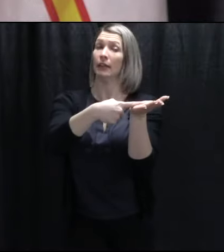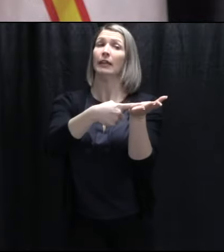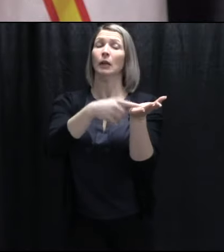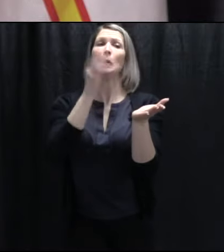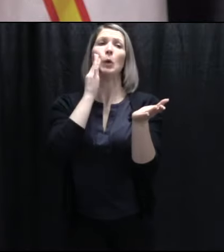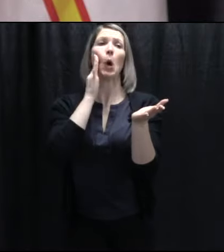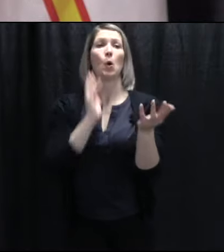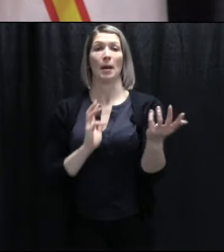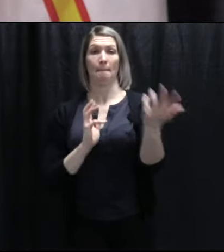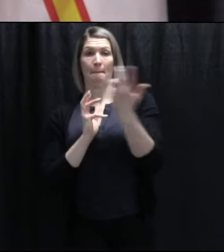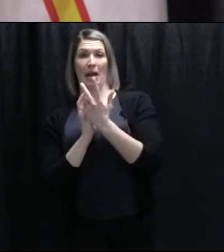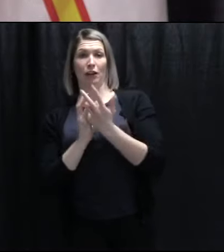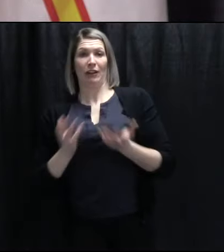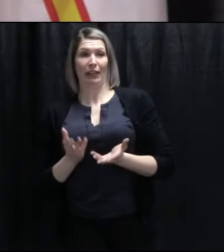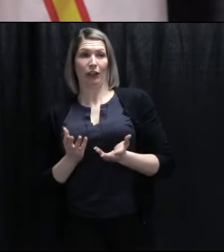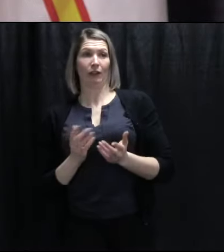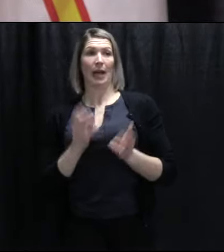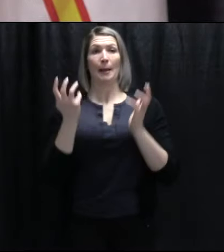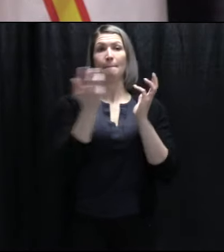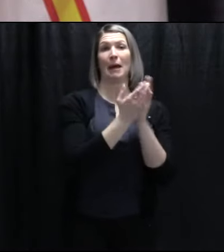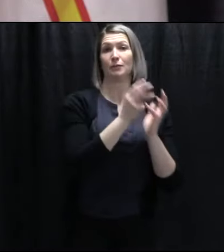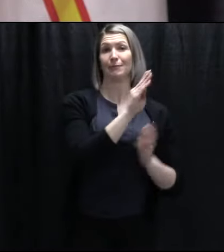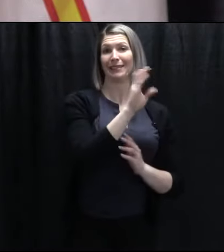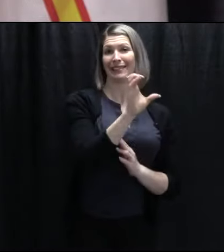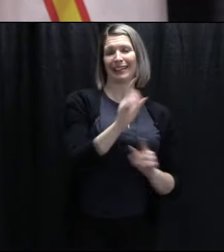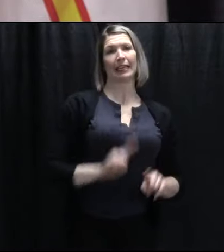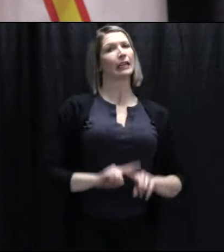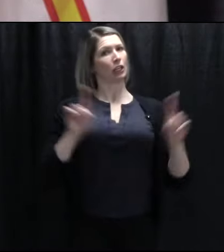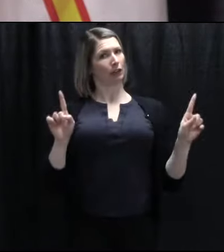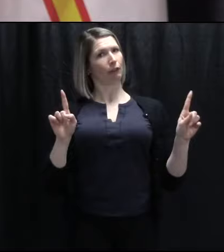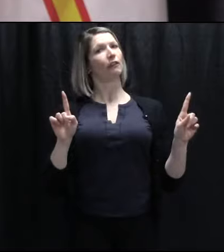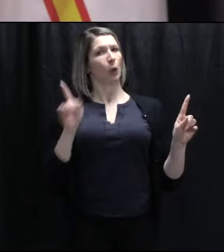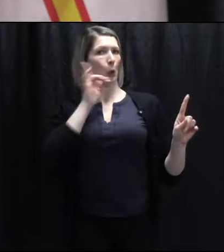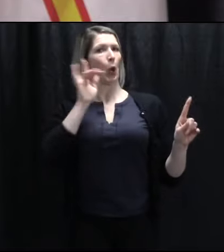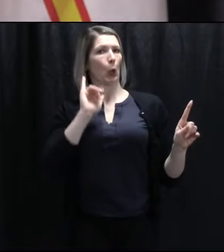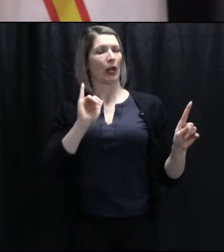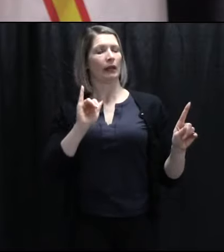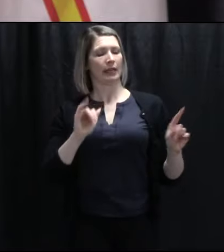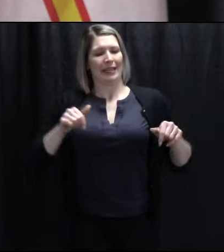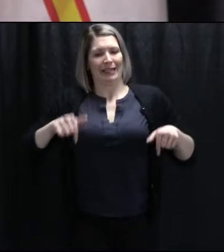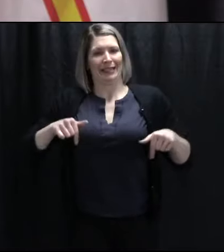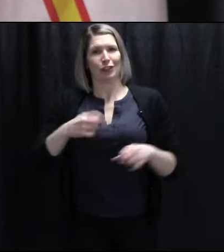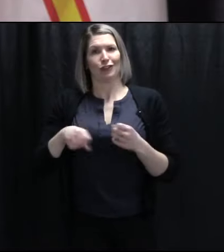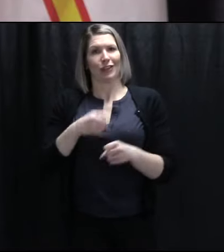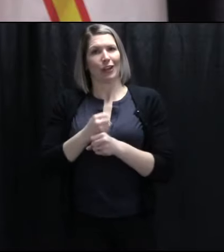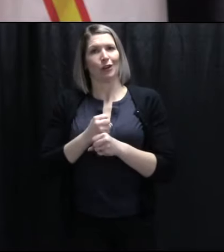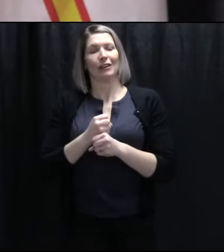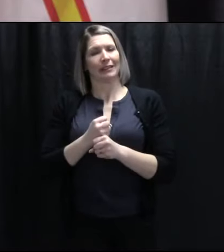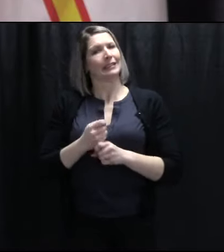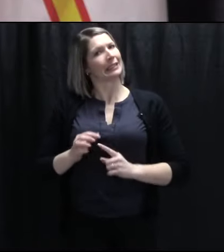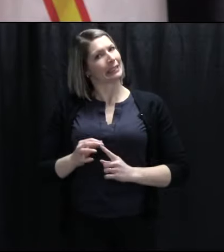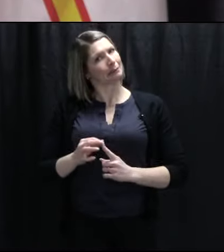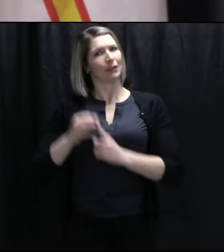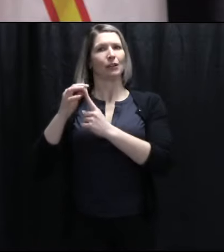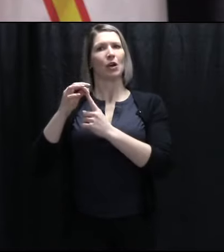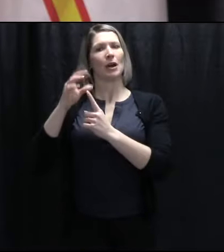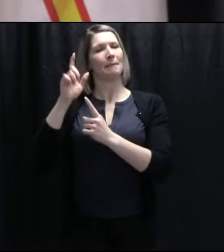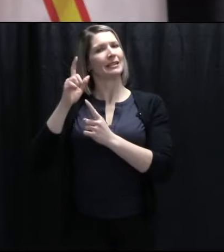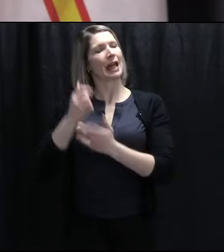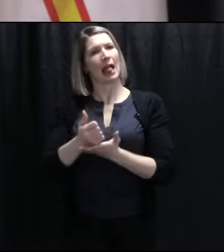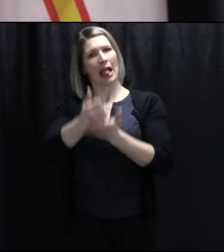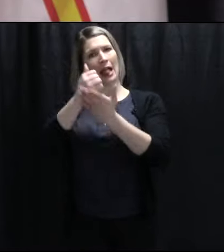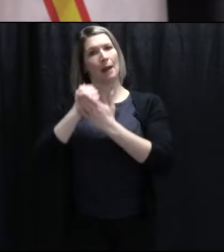in other provinces, they recognize that. We were off to a difficult start, I've just said, so something unique must be done for Newfoundland and Labrador.